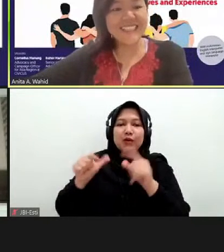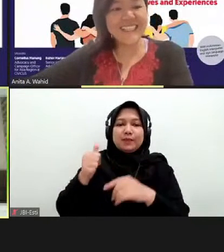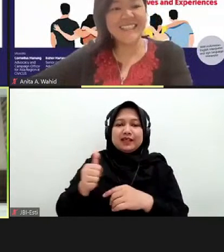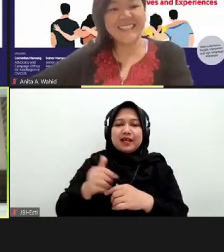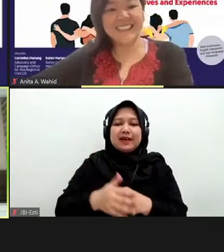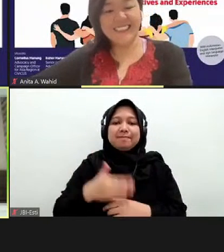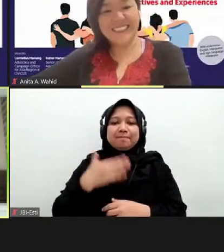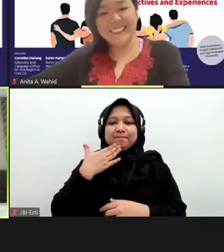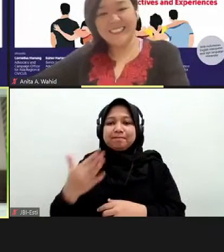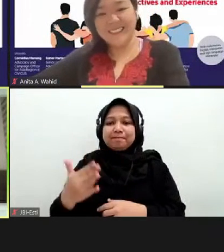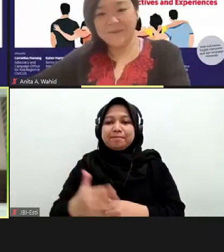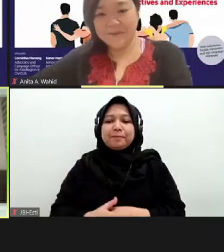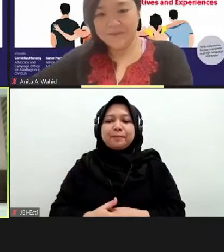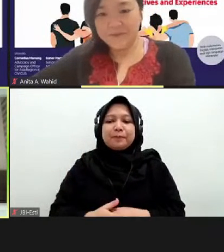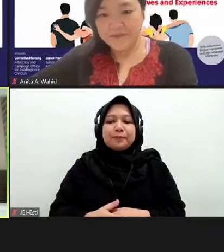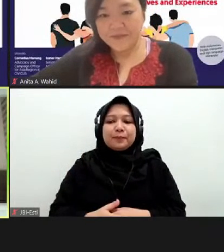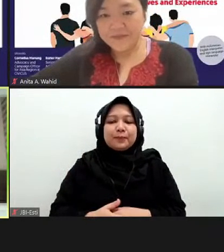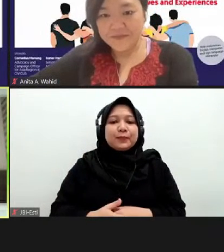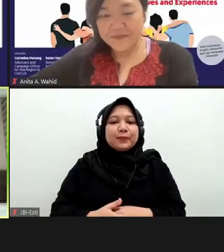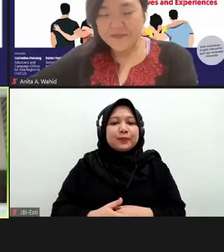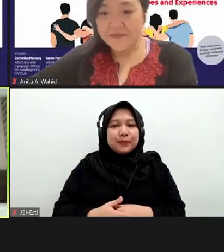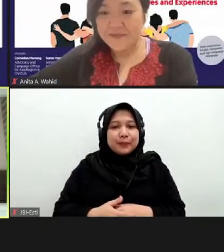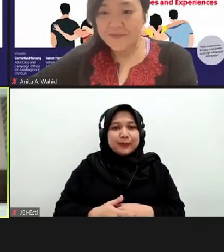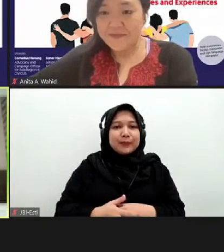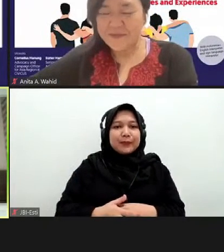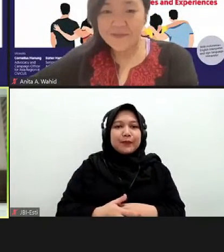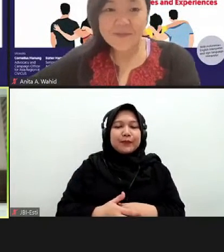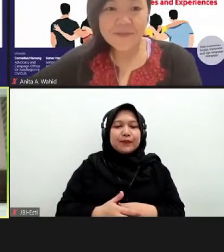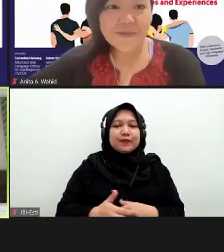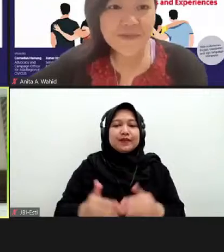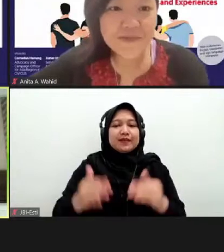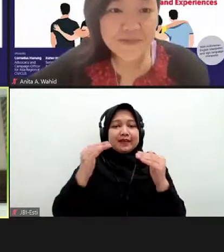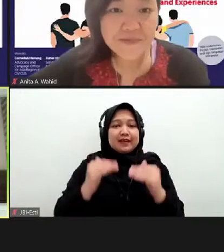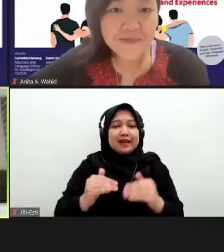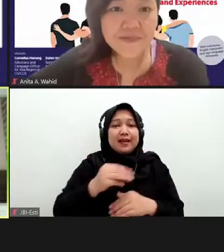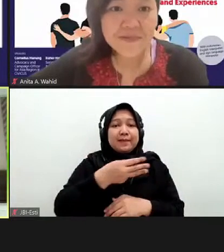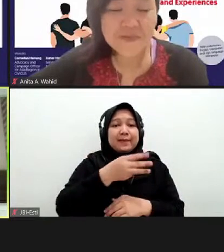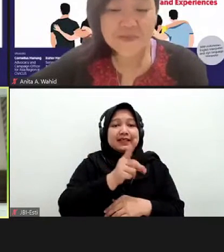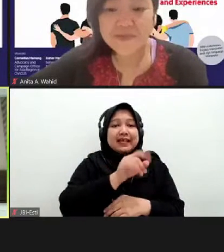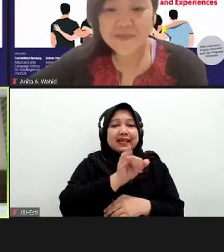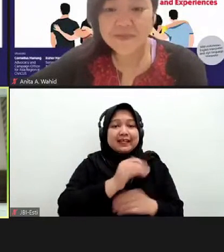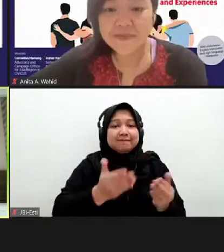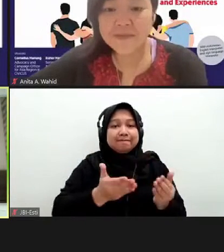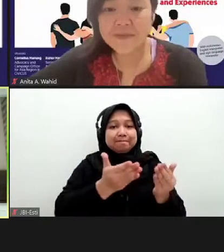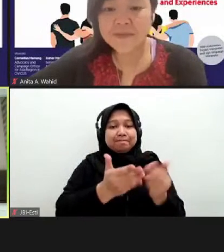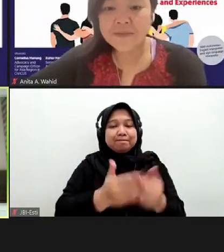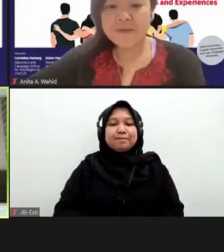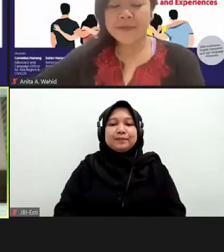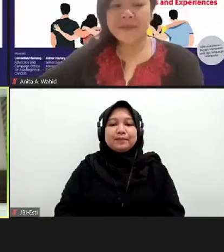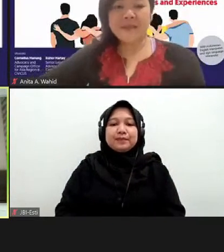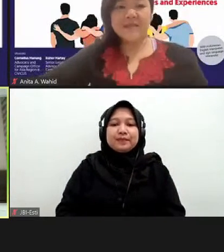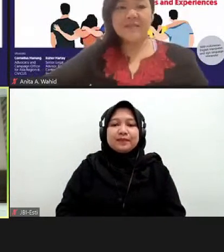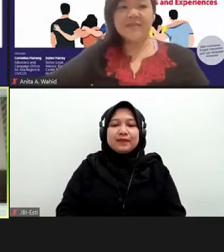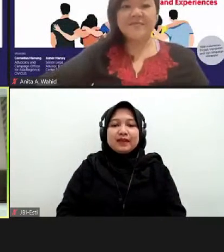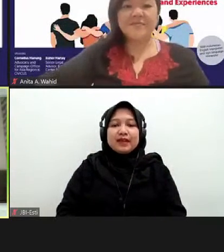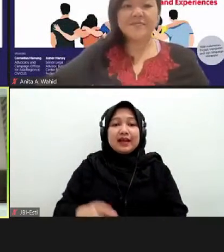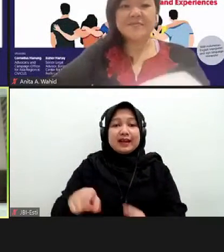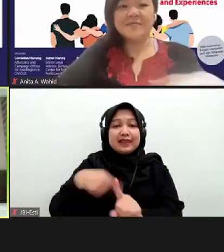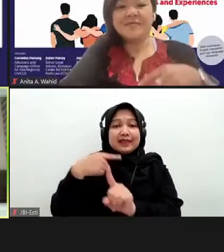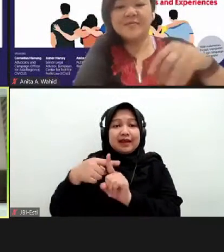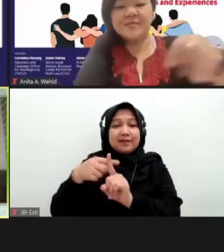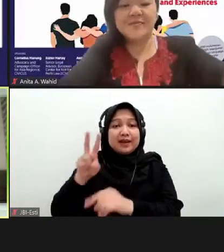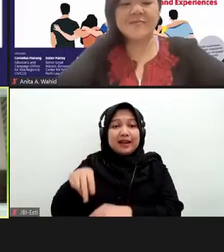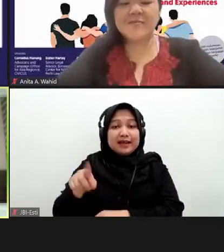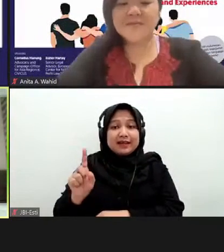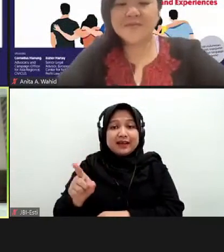me. Thank you so much, Miss Anita. Next floor, Mr. Arianto, to respond, or do you have